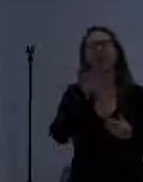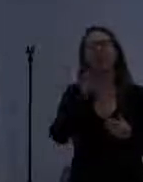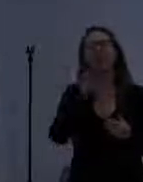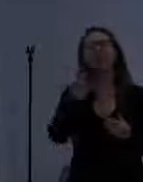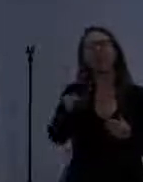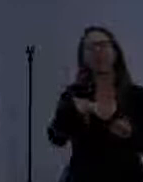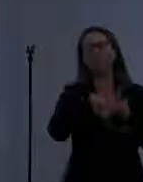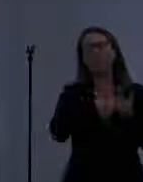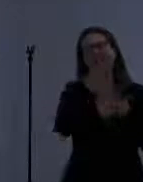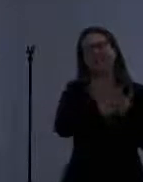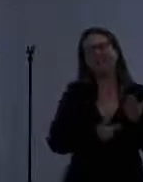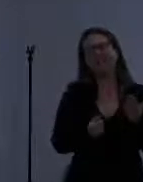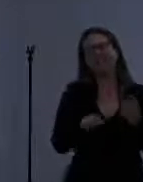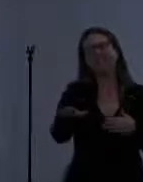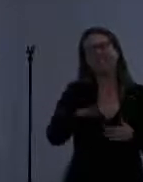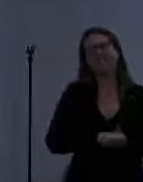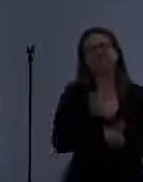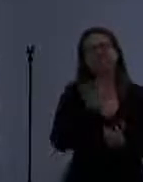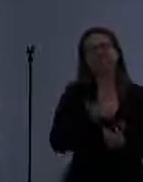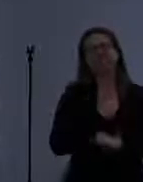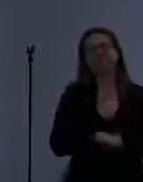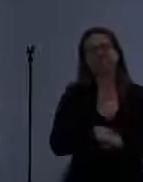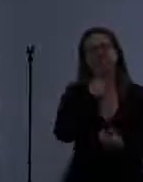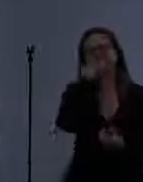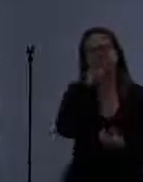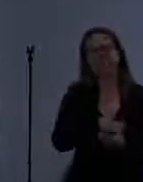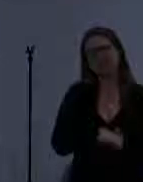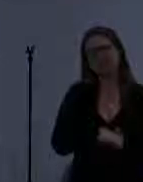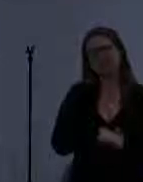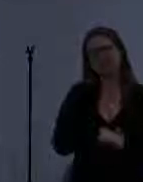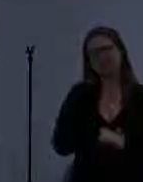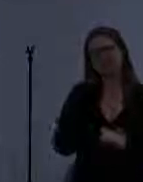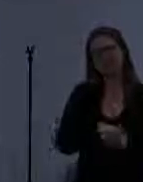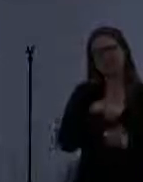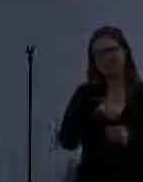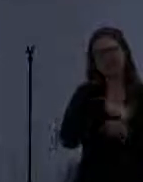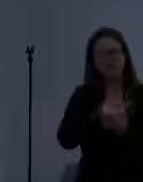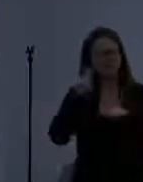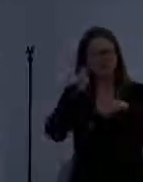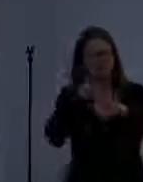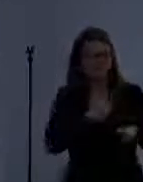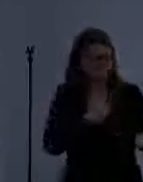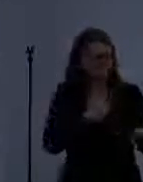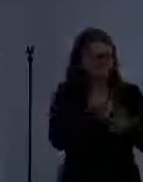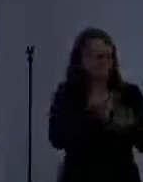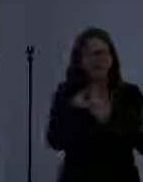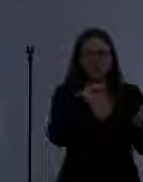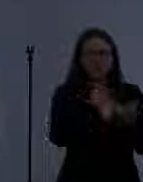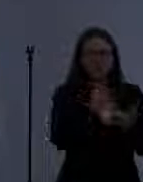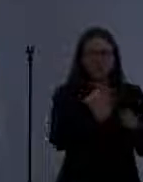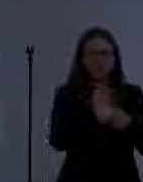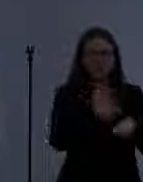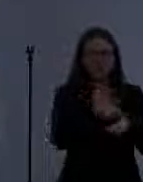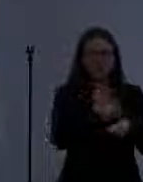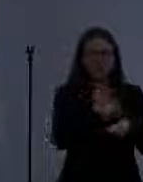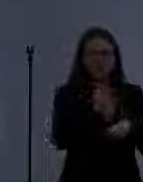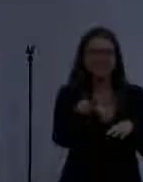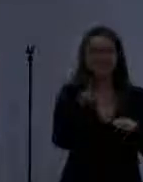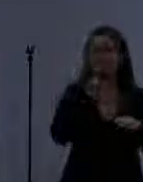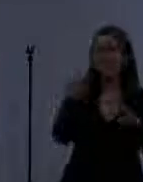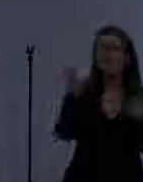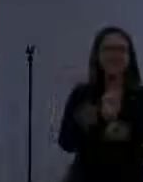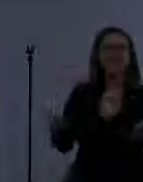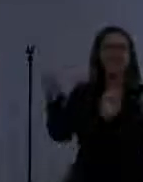that. And then on investigation, it's found out that the provider's actually not registered to provide that sort of service, but didn't tell the